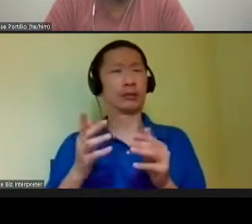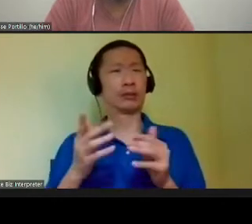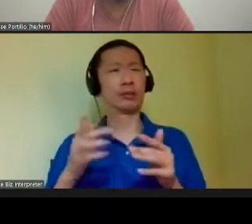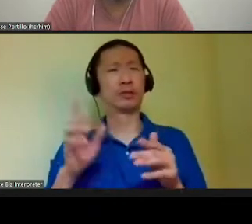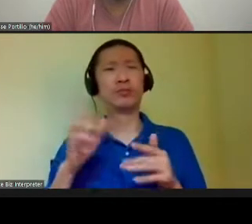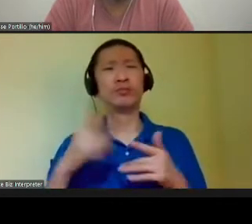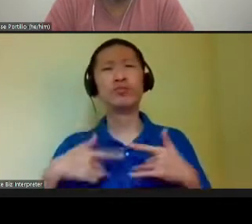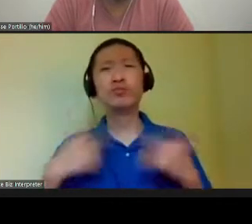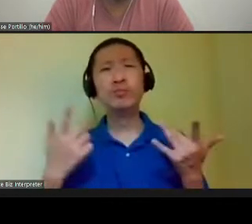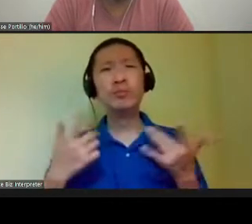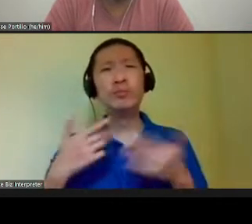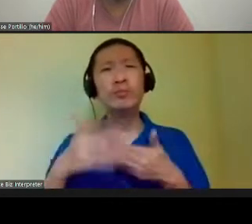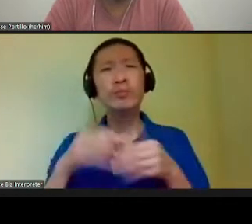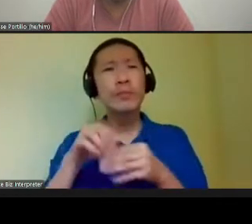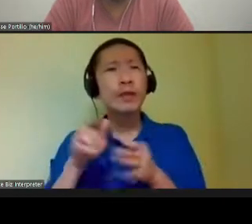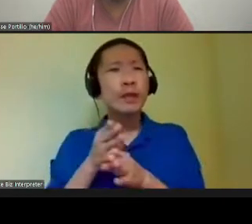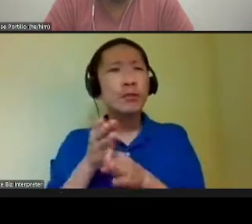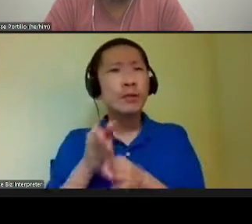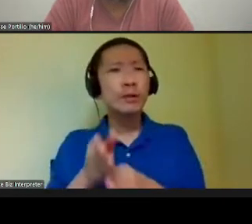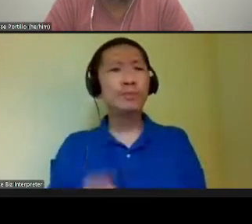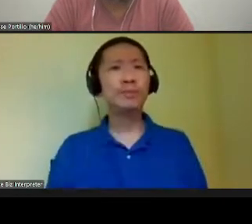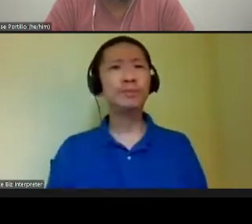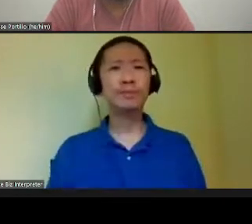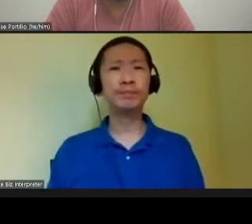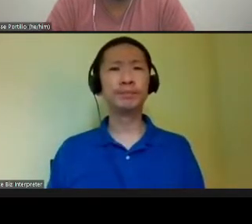we in that realm?